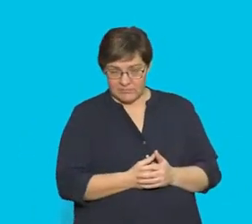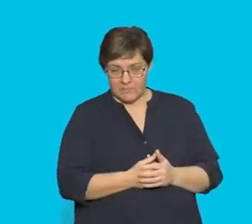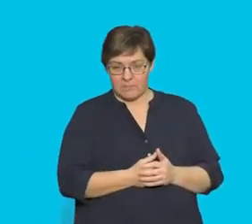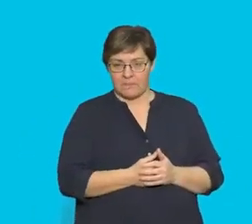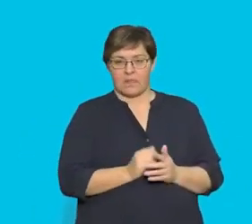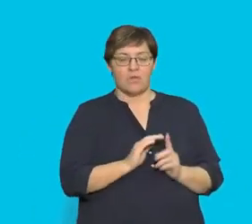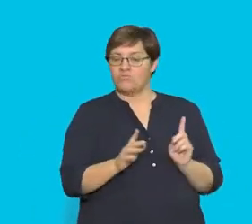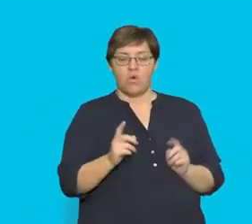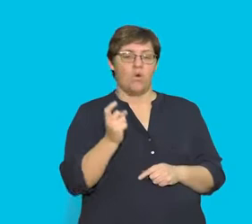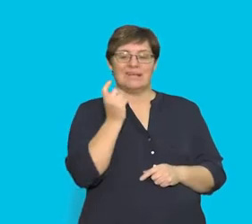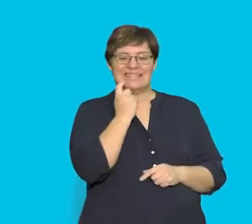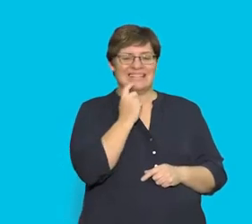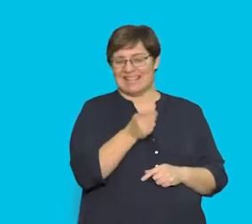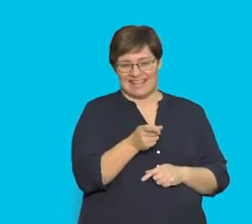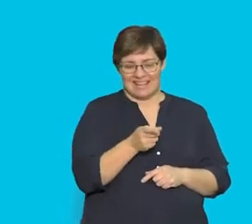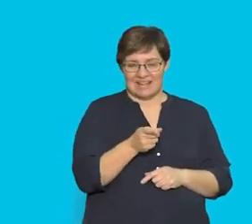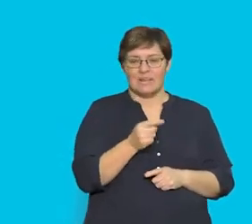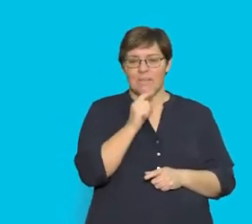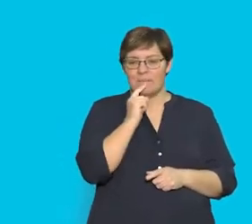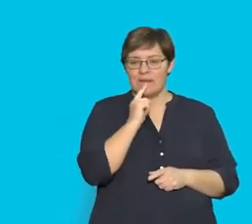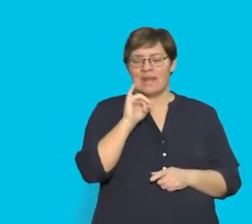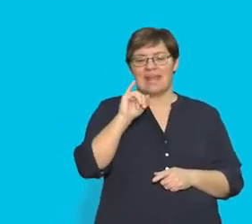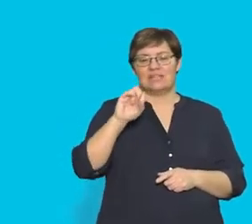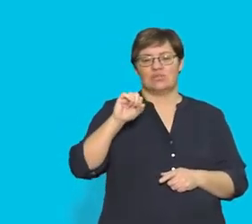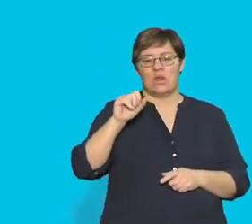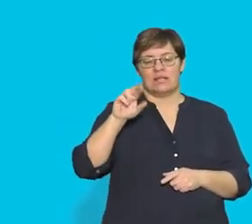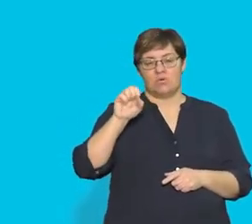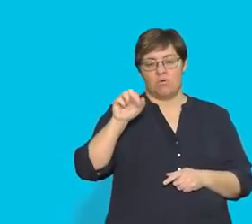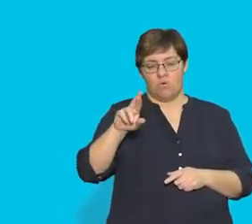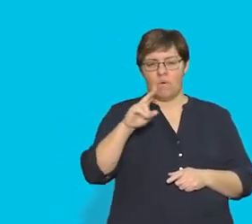not a conductor. This is usually an insulator.